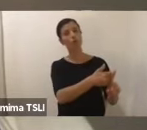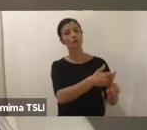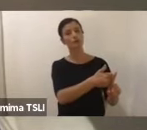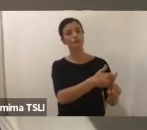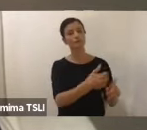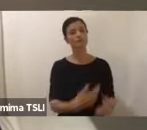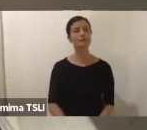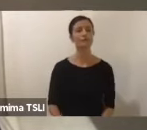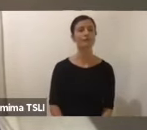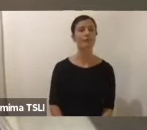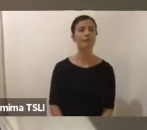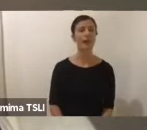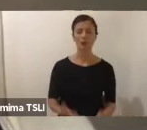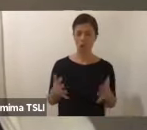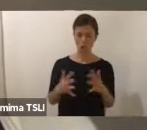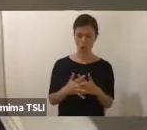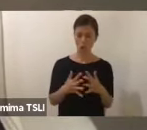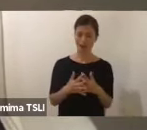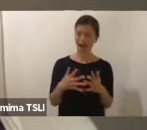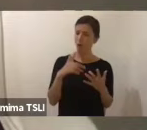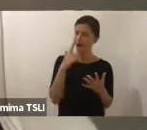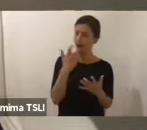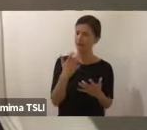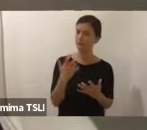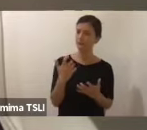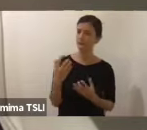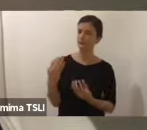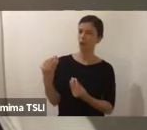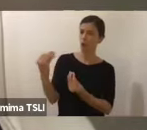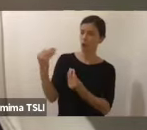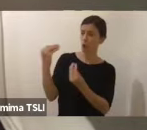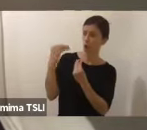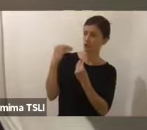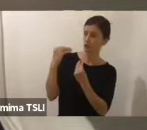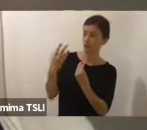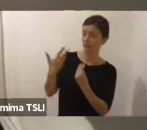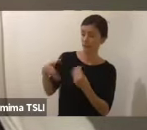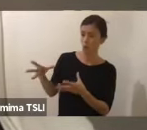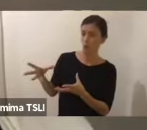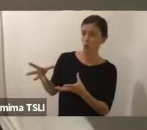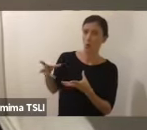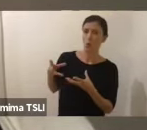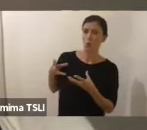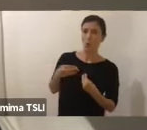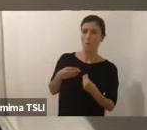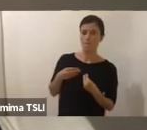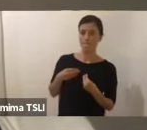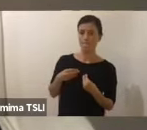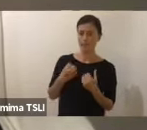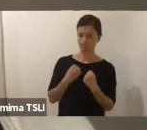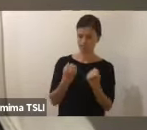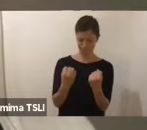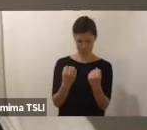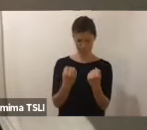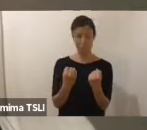conditioning that you um have uh imbibed and some context where you can do that